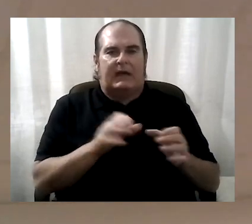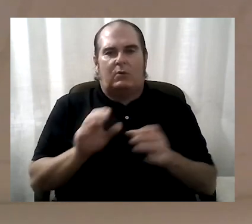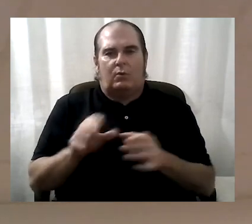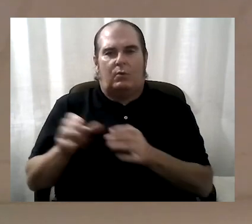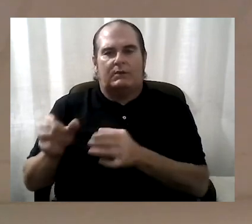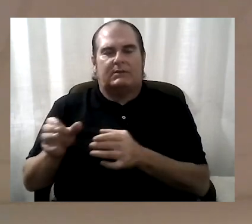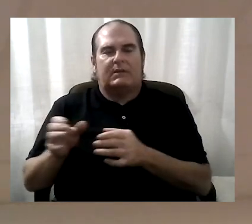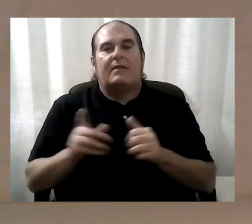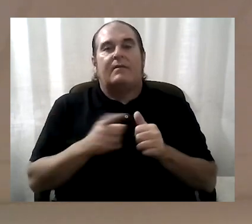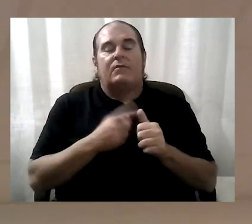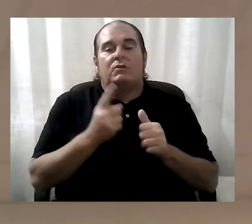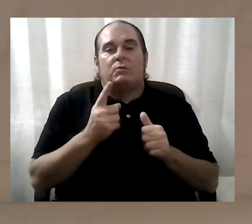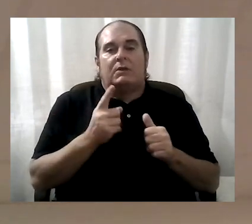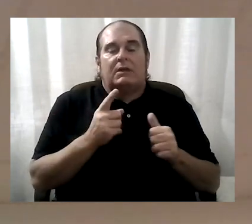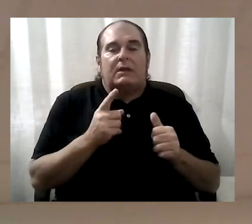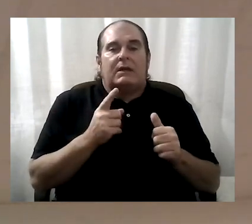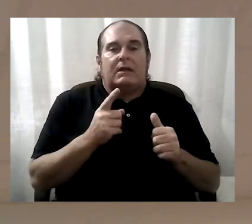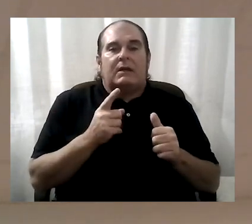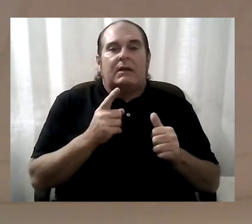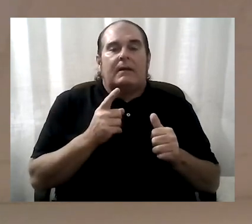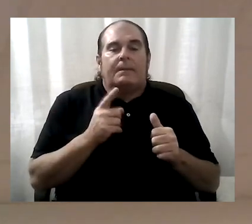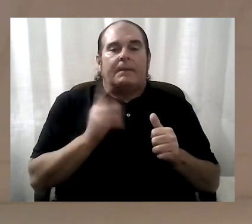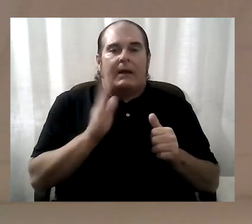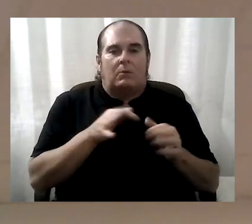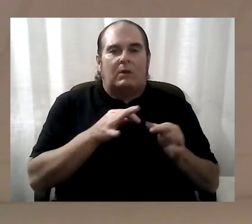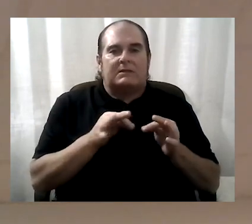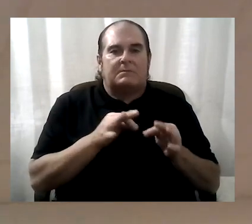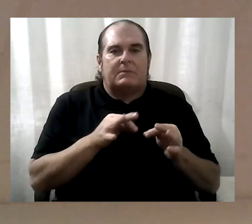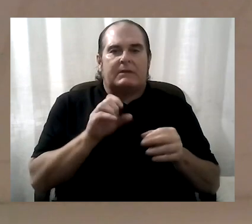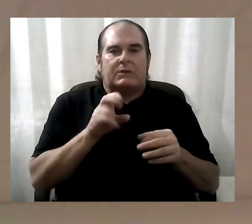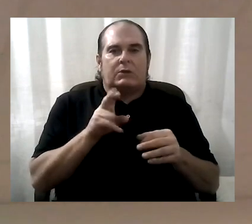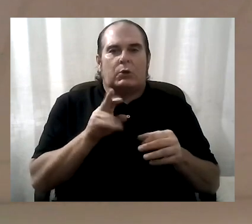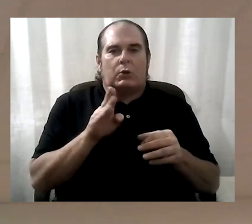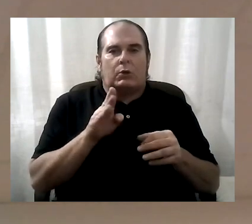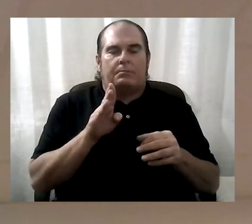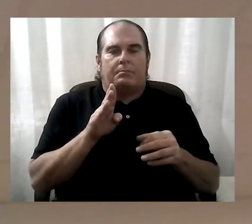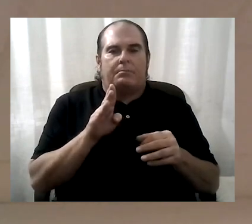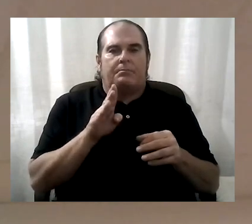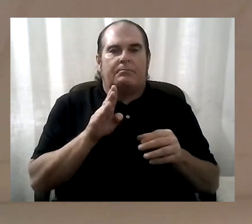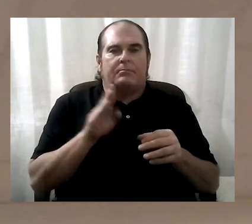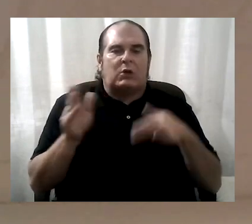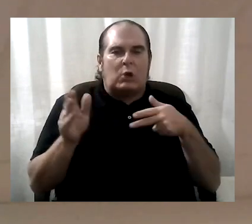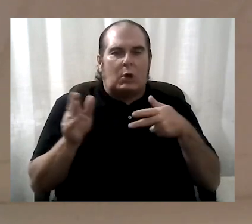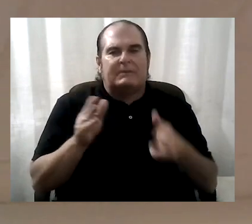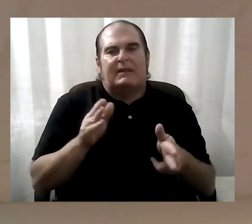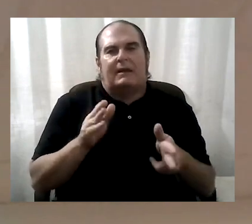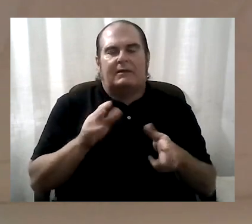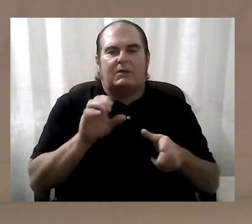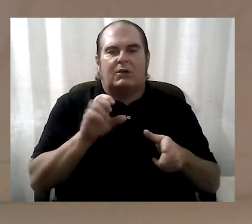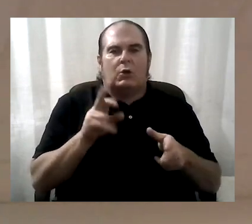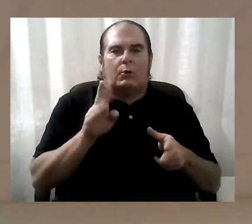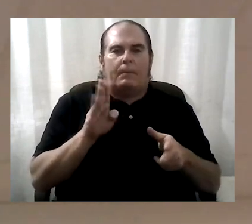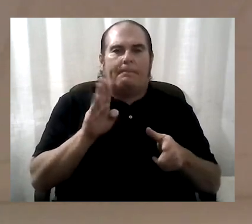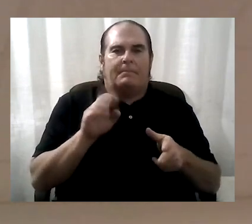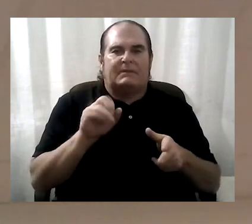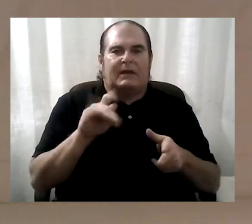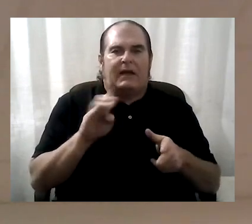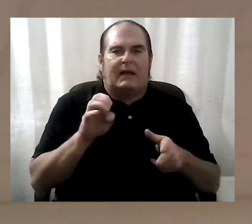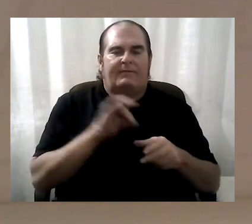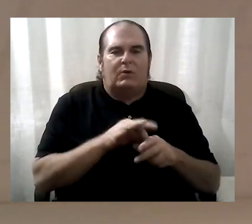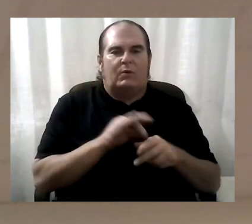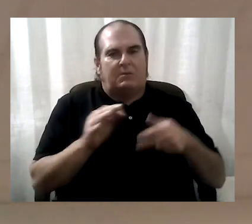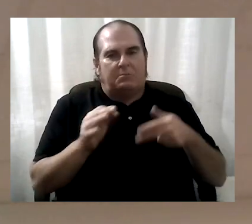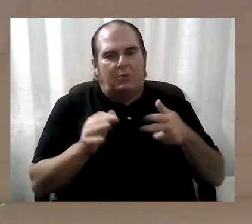I'll talk about is curbside voting. And there were some issues with curbside voting during the last